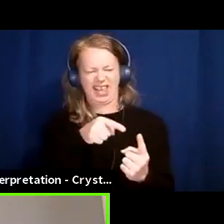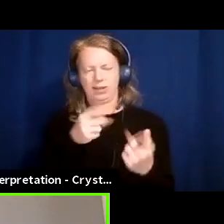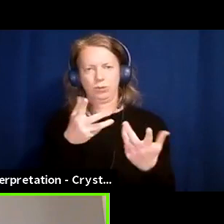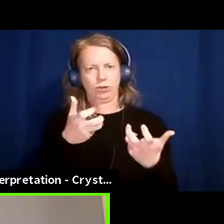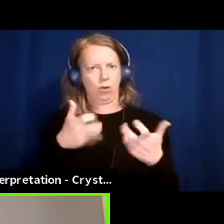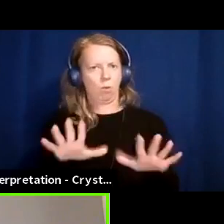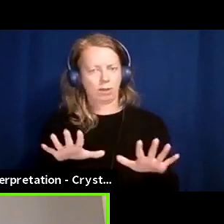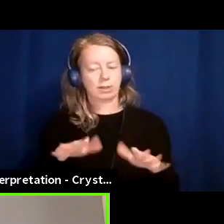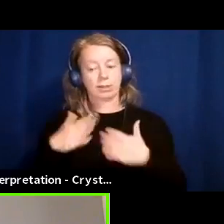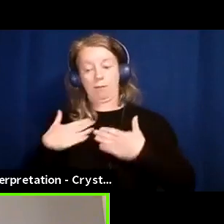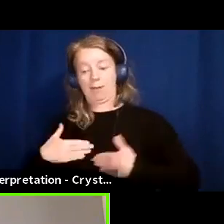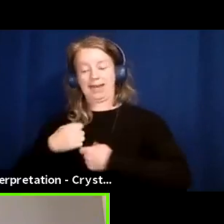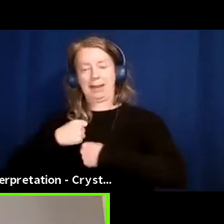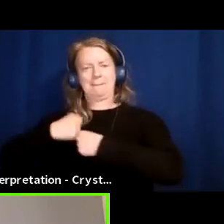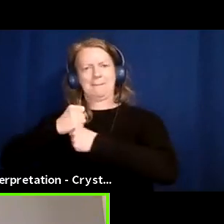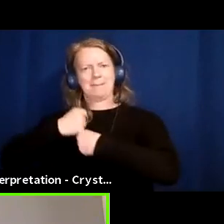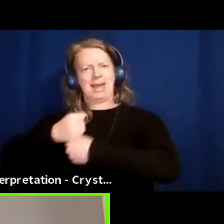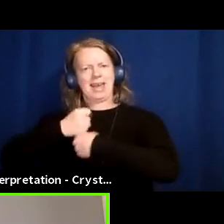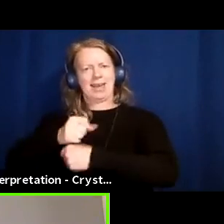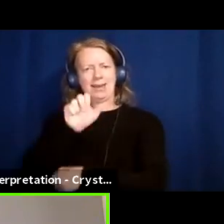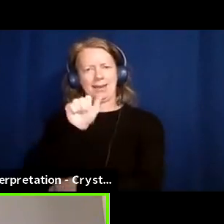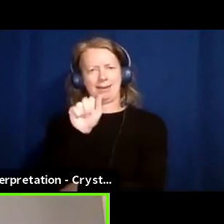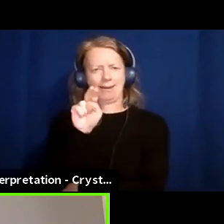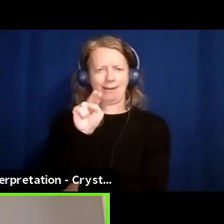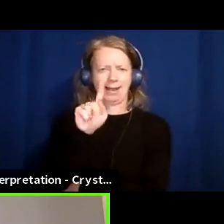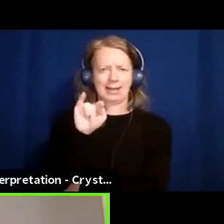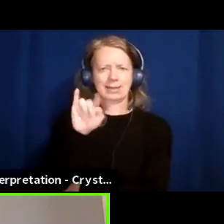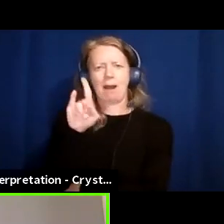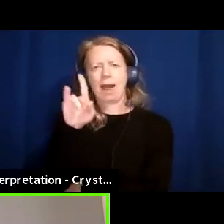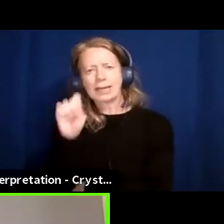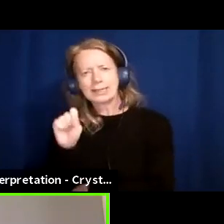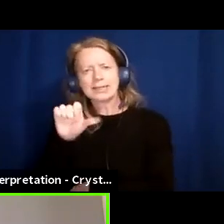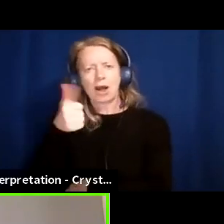other defenses against it. So